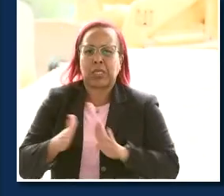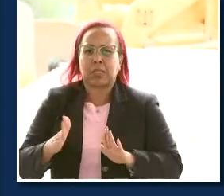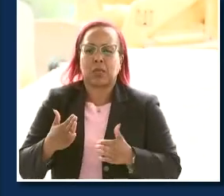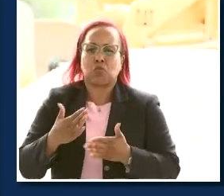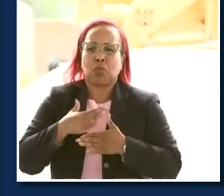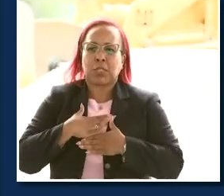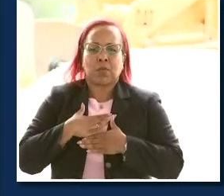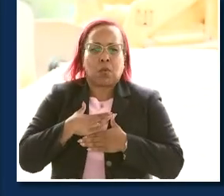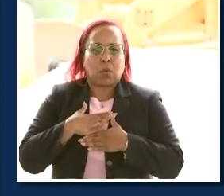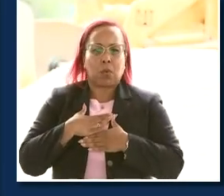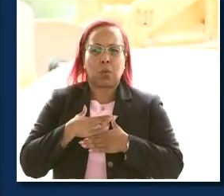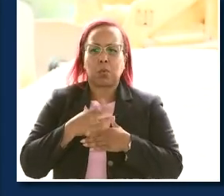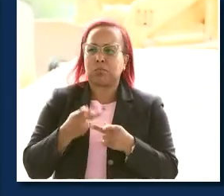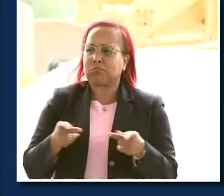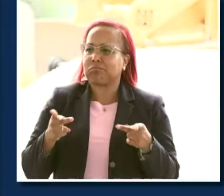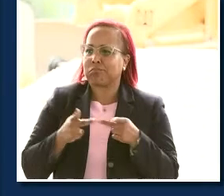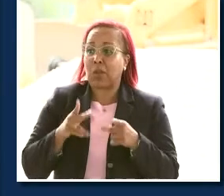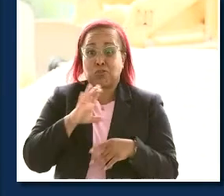garden,